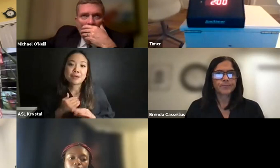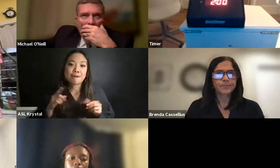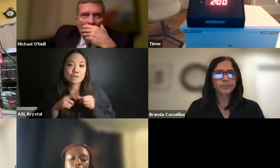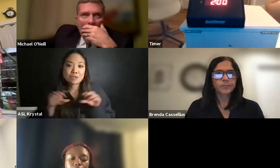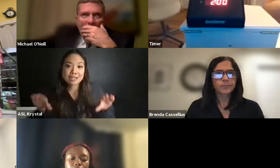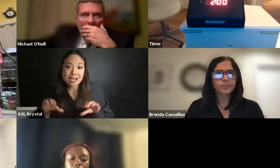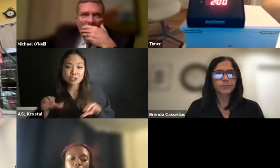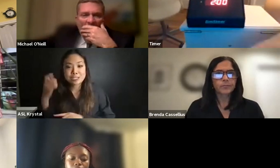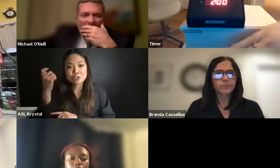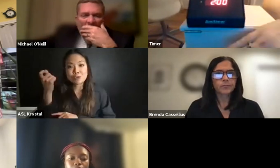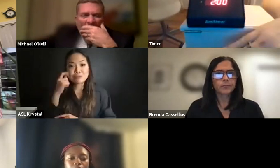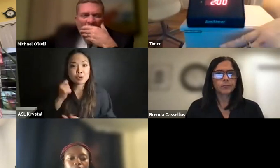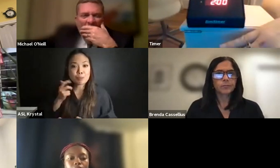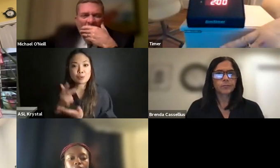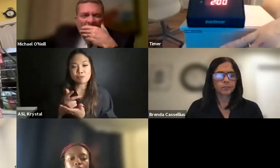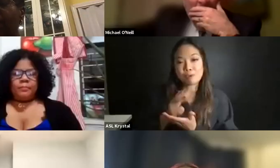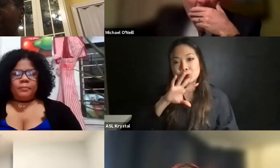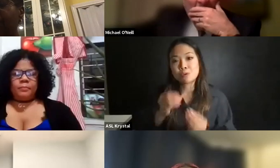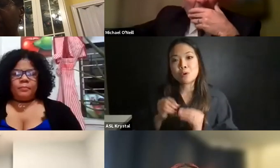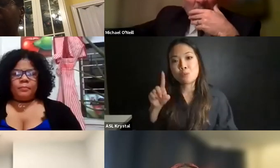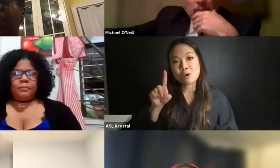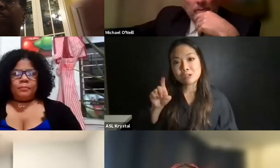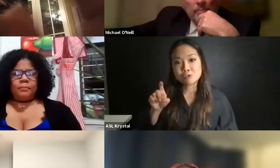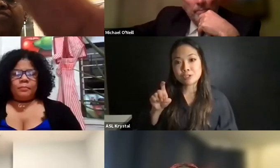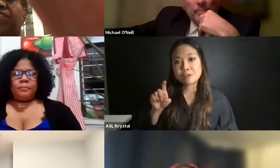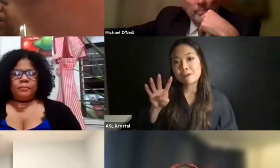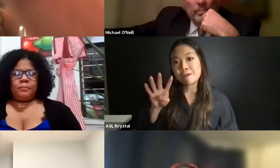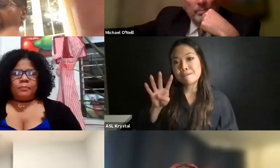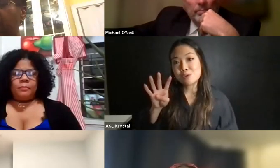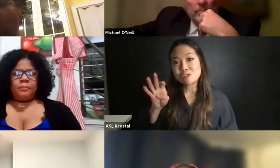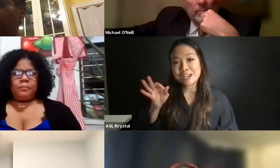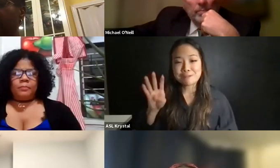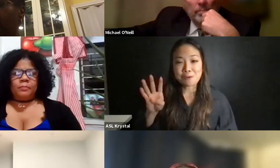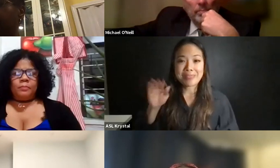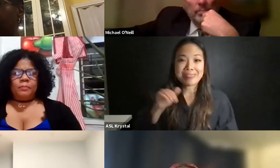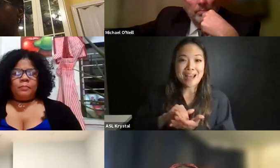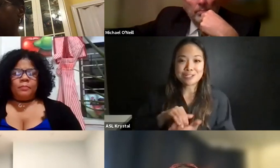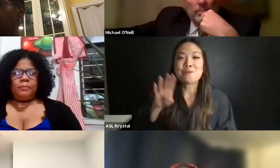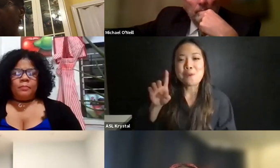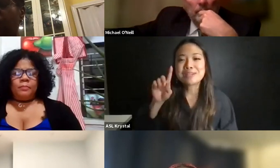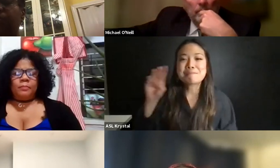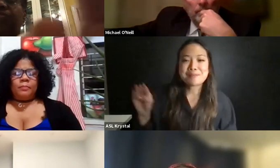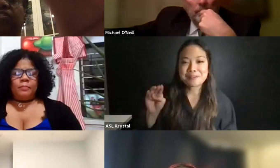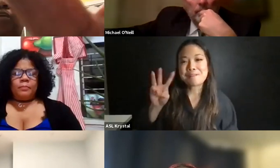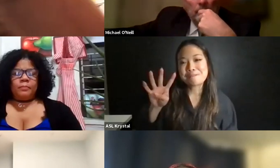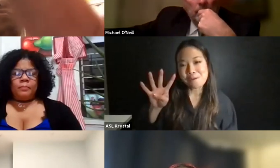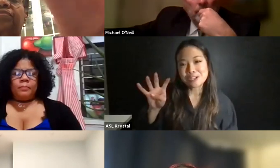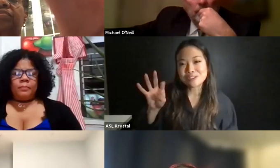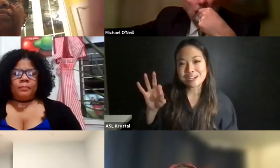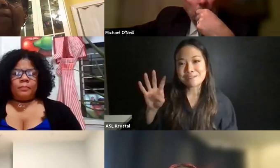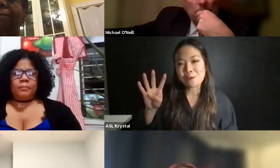totaling one million four hundred ninety four thousand seventy five dollars i'll now open it up to the committee for questions and